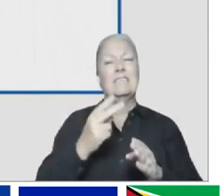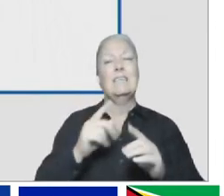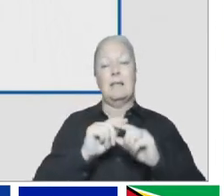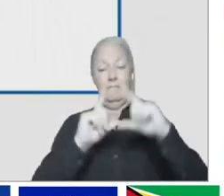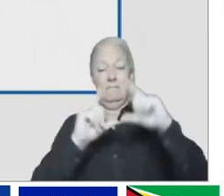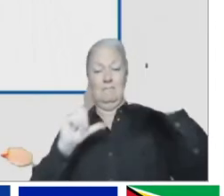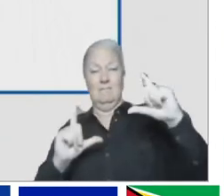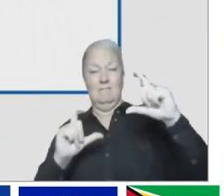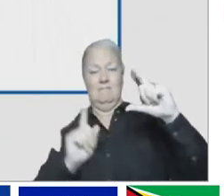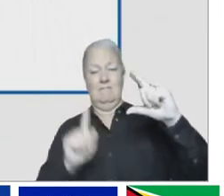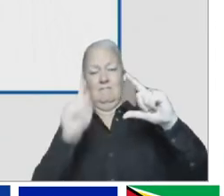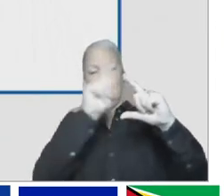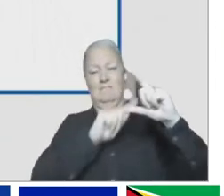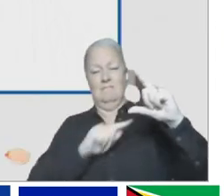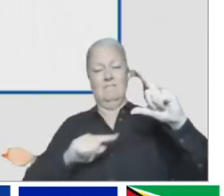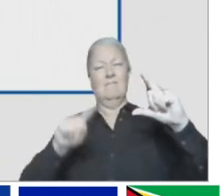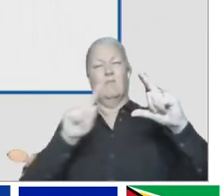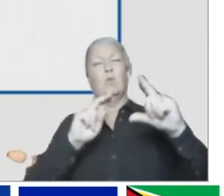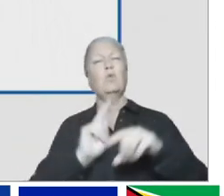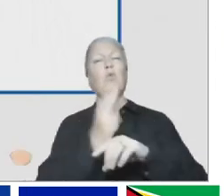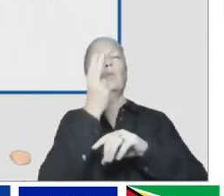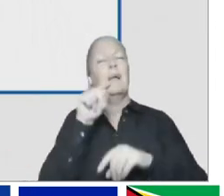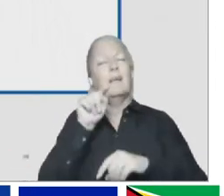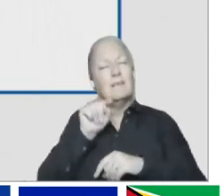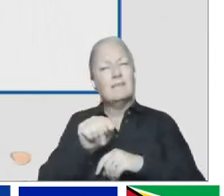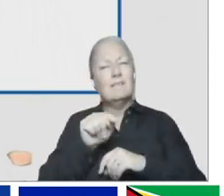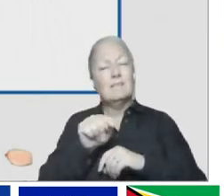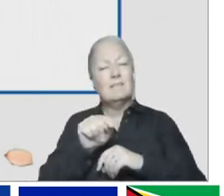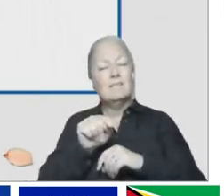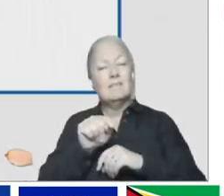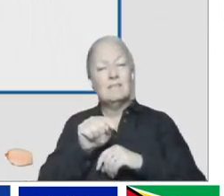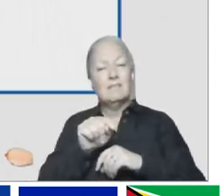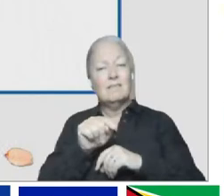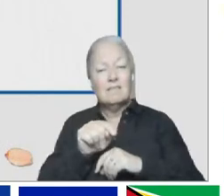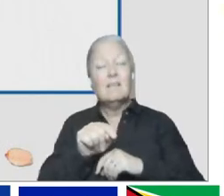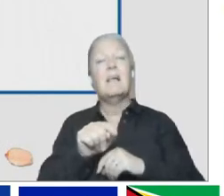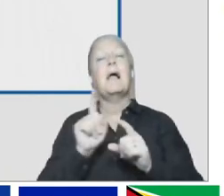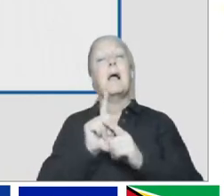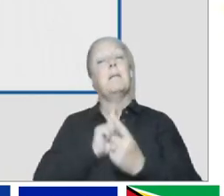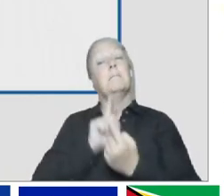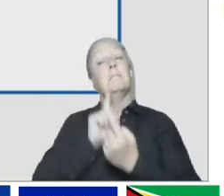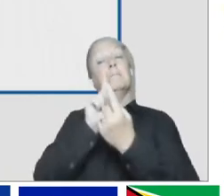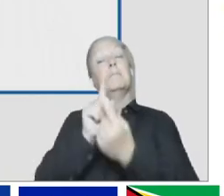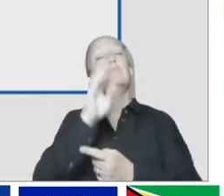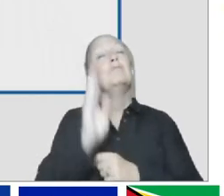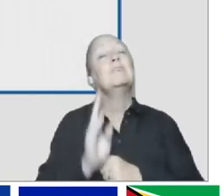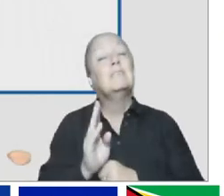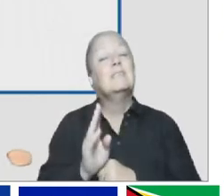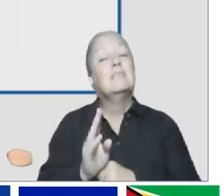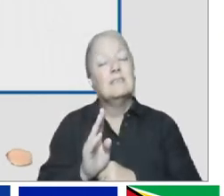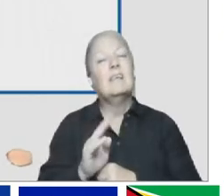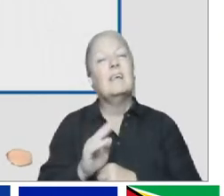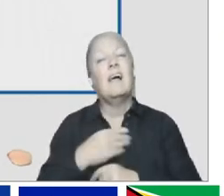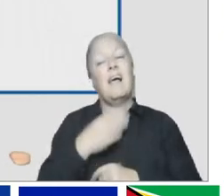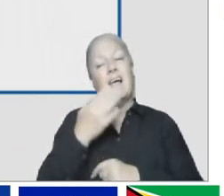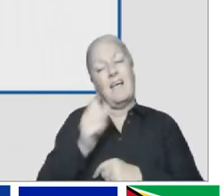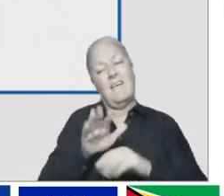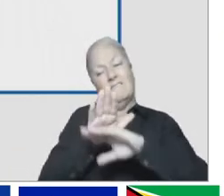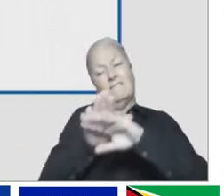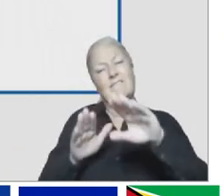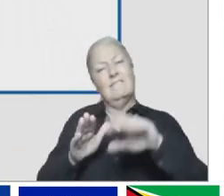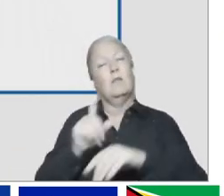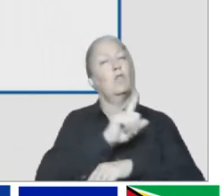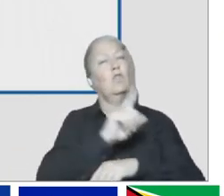we meet Brazil, we have several dry areas. There are no walls, and actually we